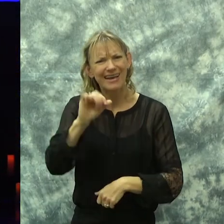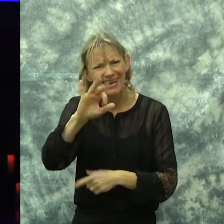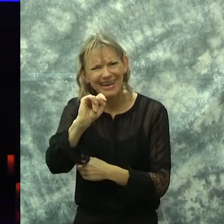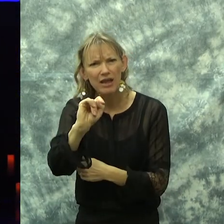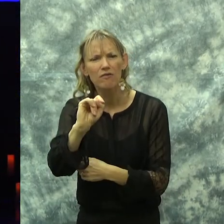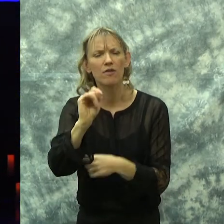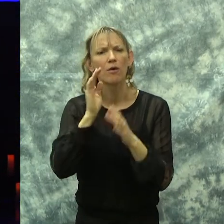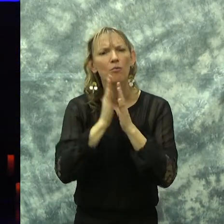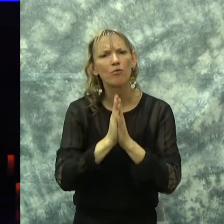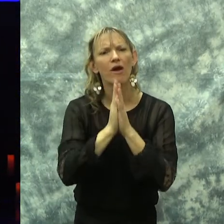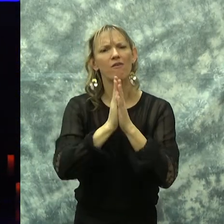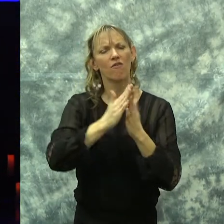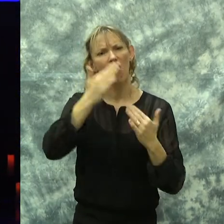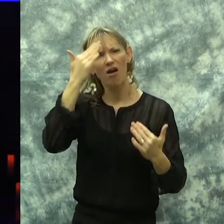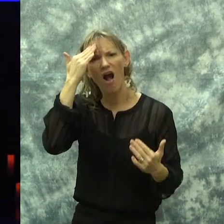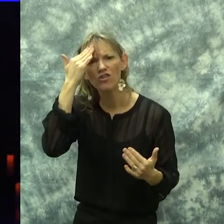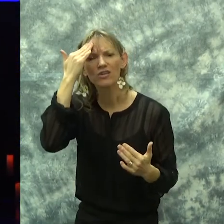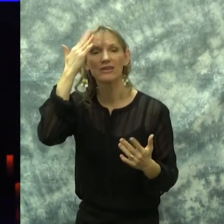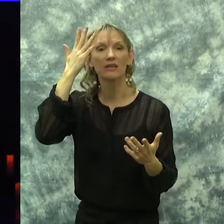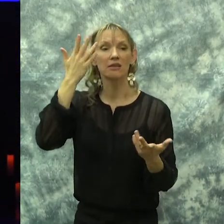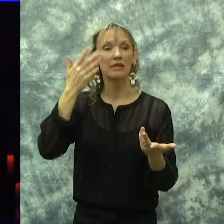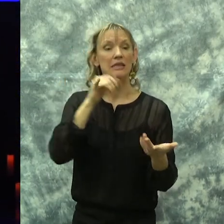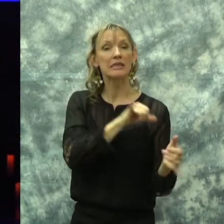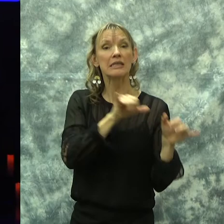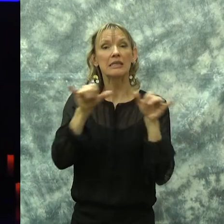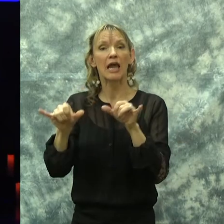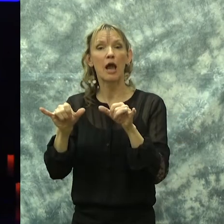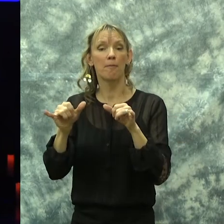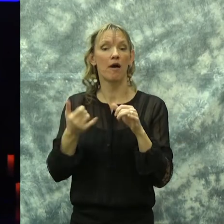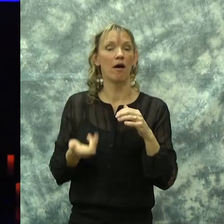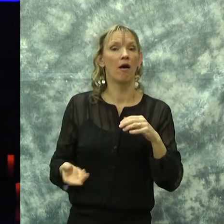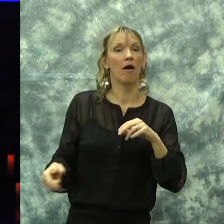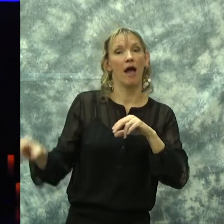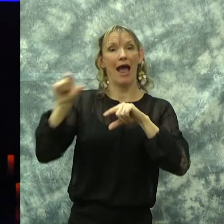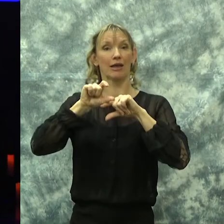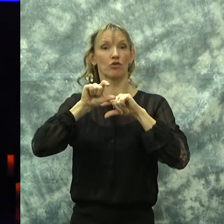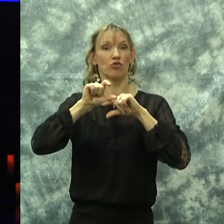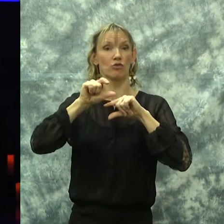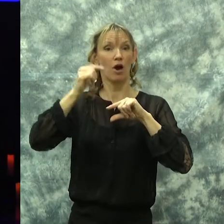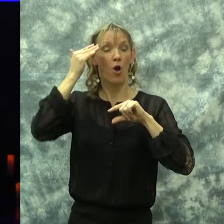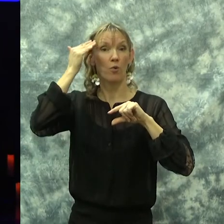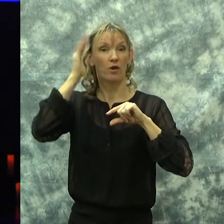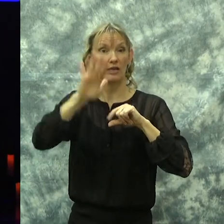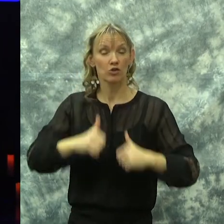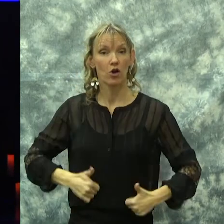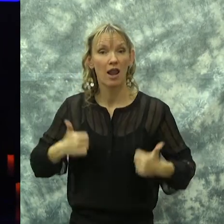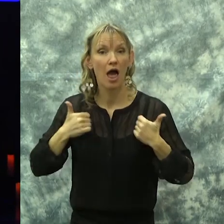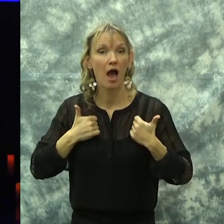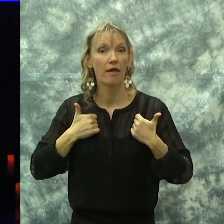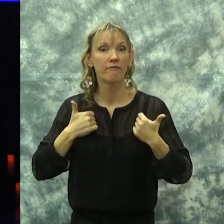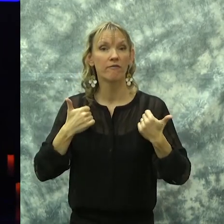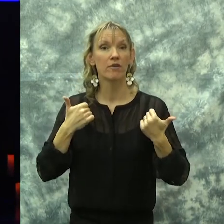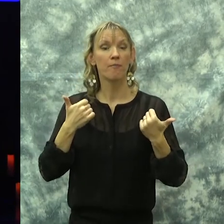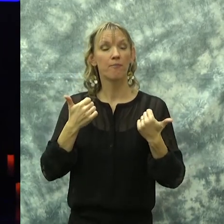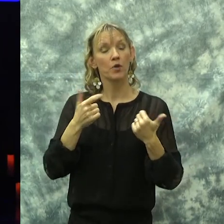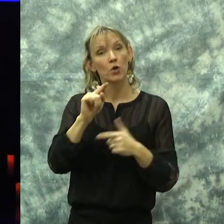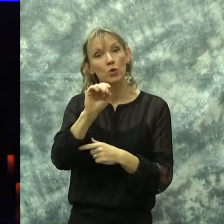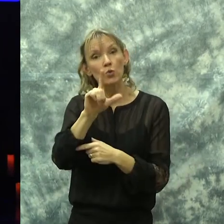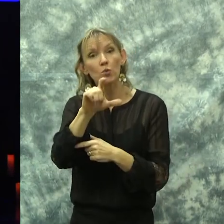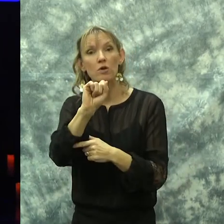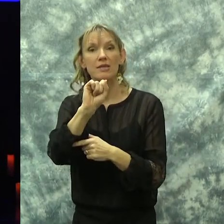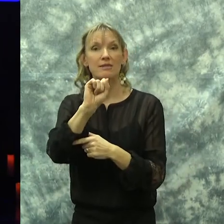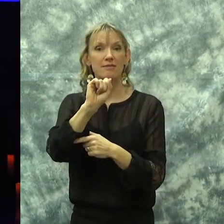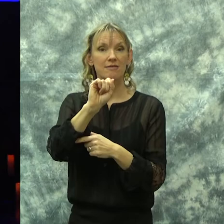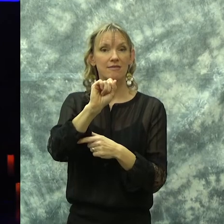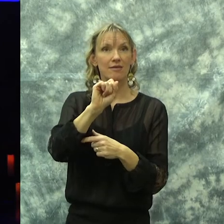a prayerful consciousness. It's like building an extra layer of awareness in your life that gives you all the tools and the essence you